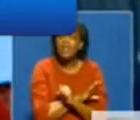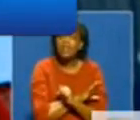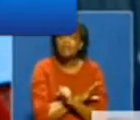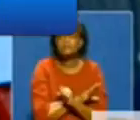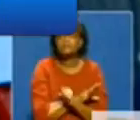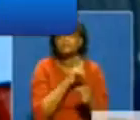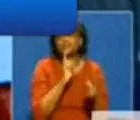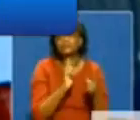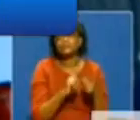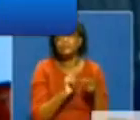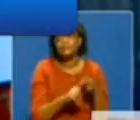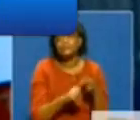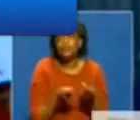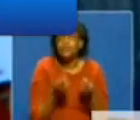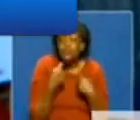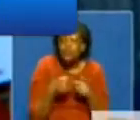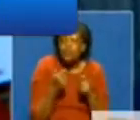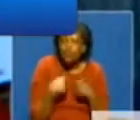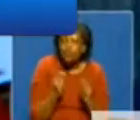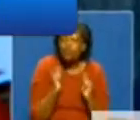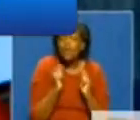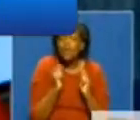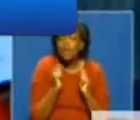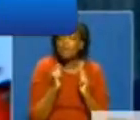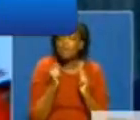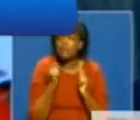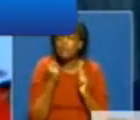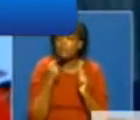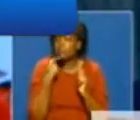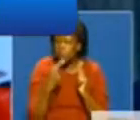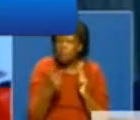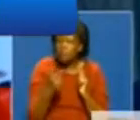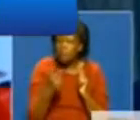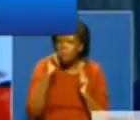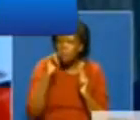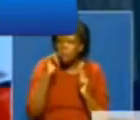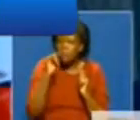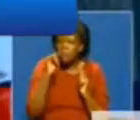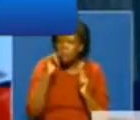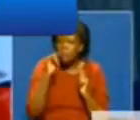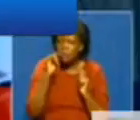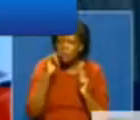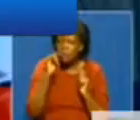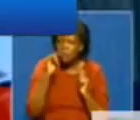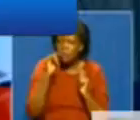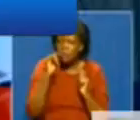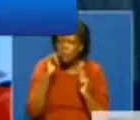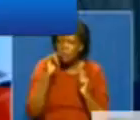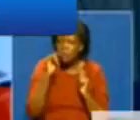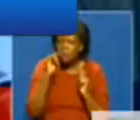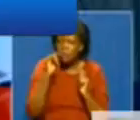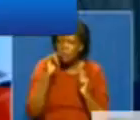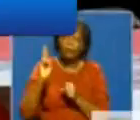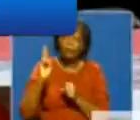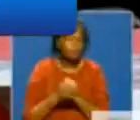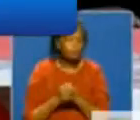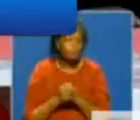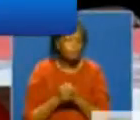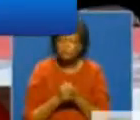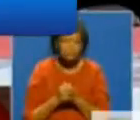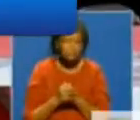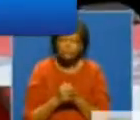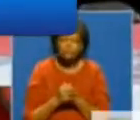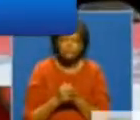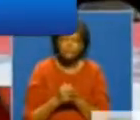that to try and direct IBC on how to undertake a referendum is a usurpation of their